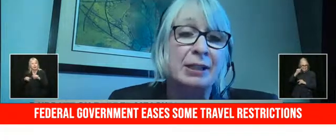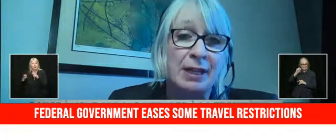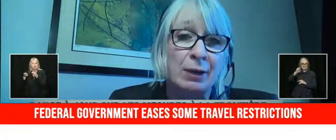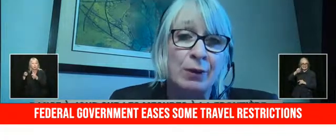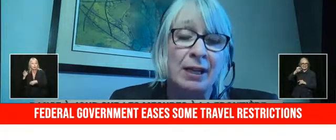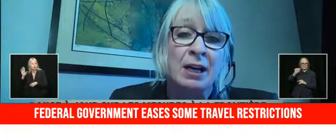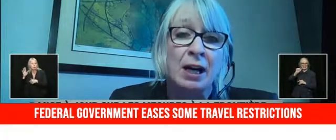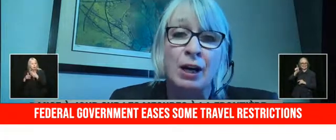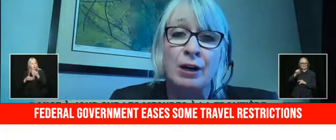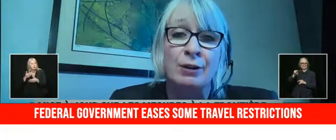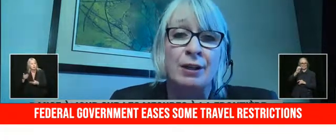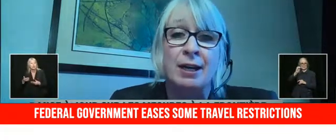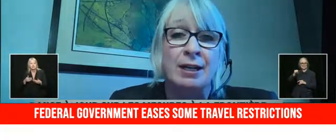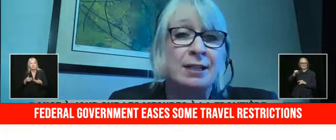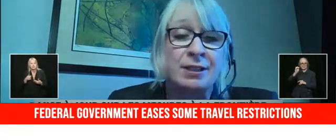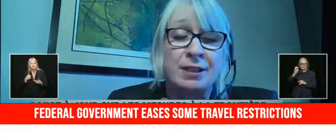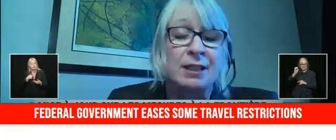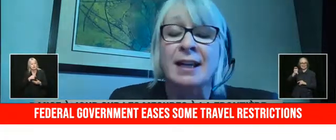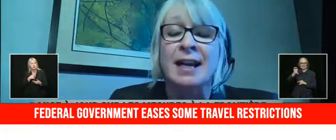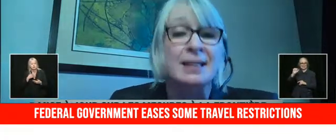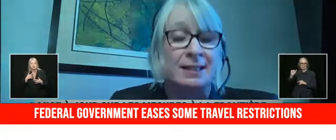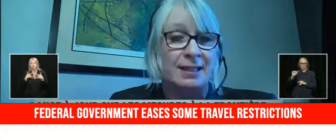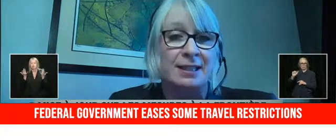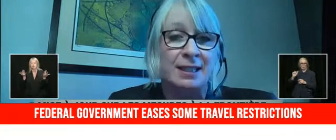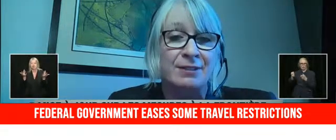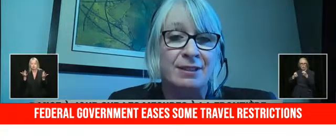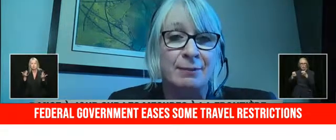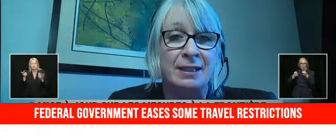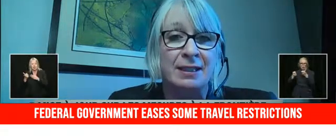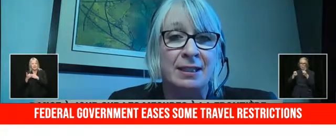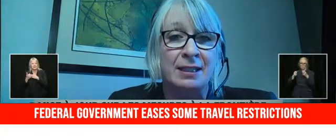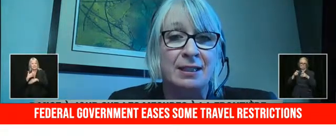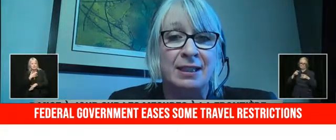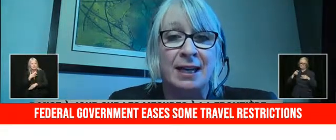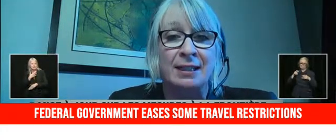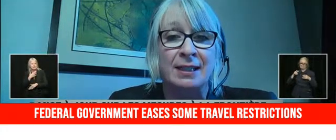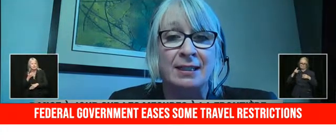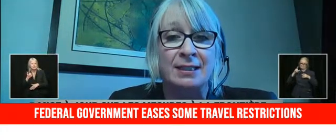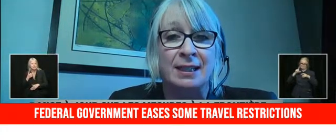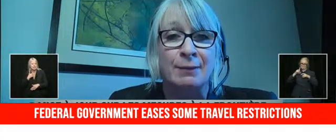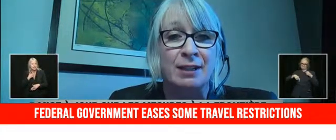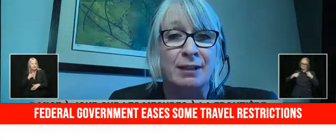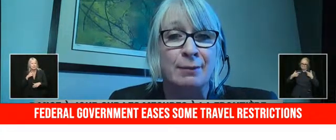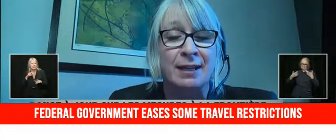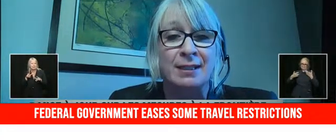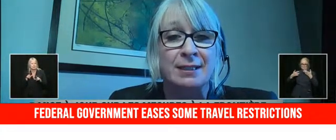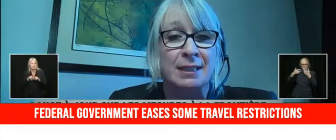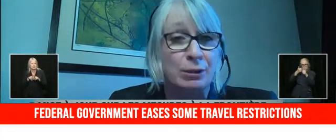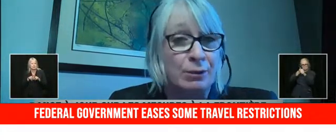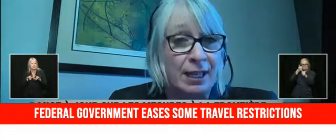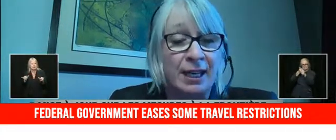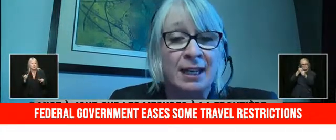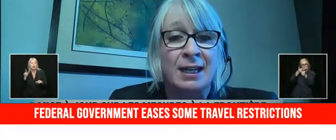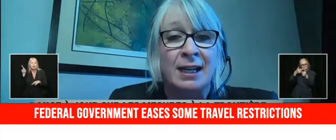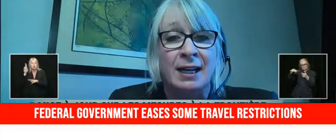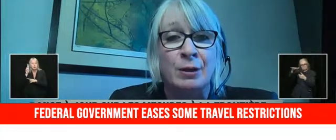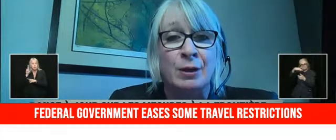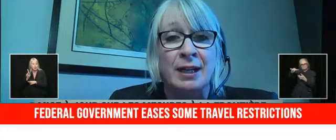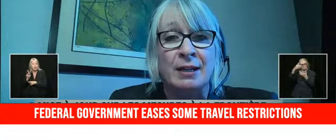can tell you that we are delighted that they've submitted to Canada at the same time as the